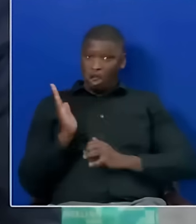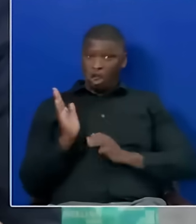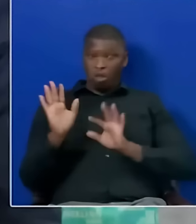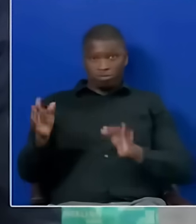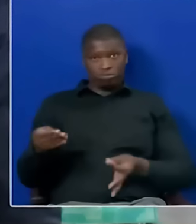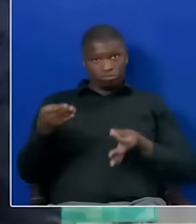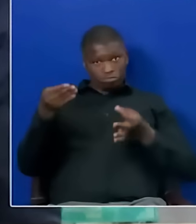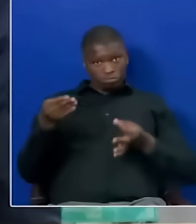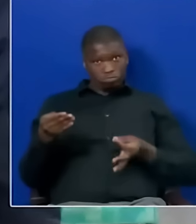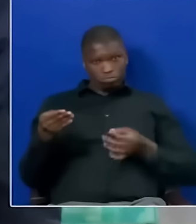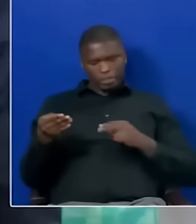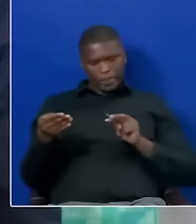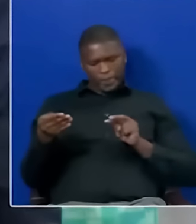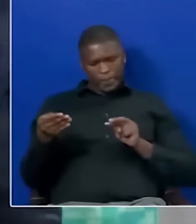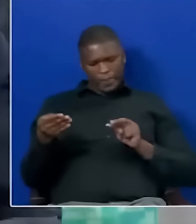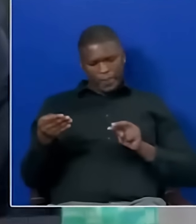on